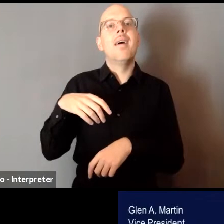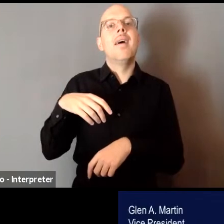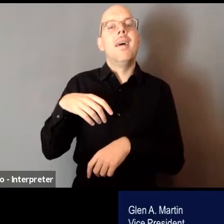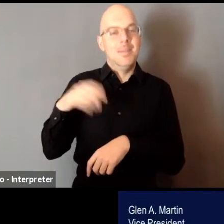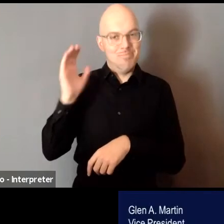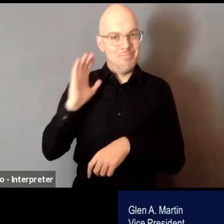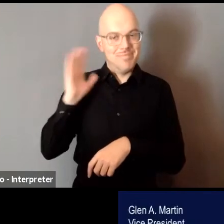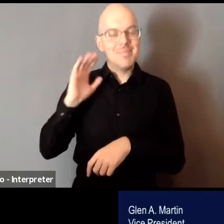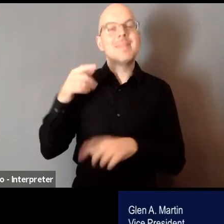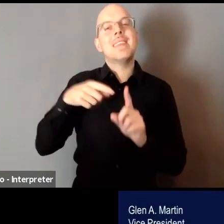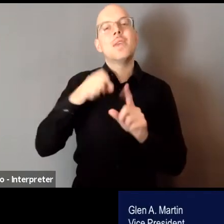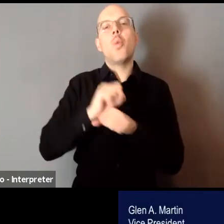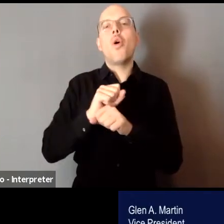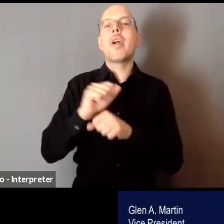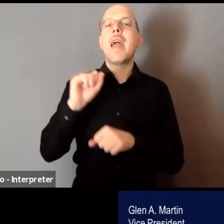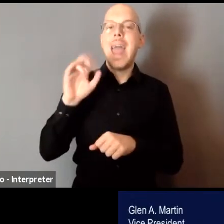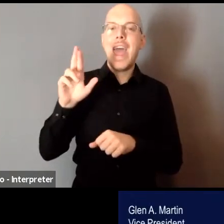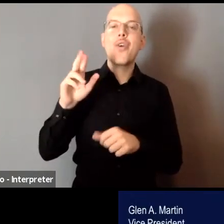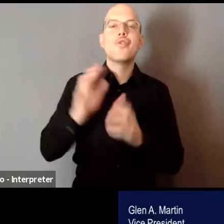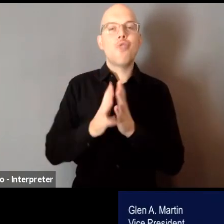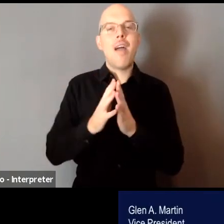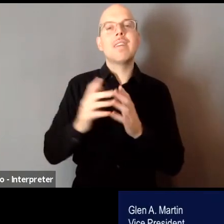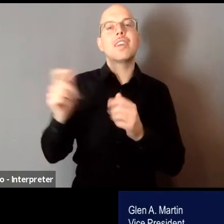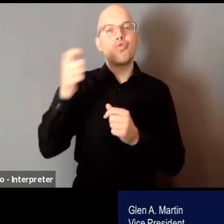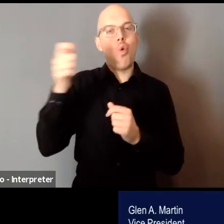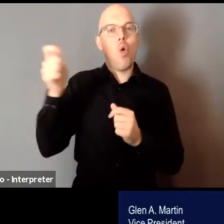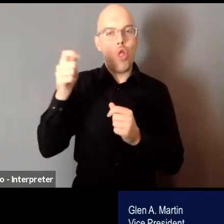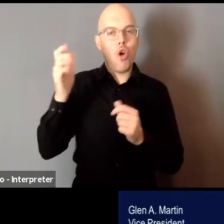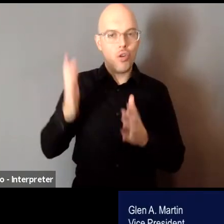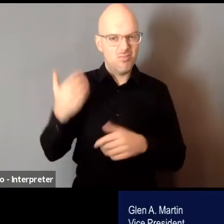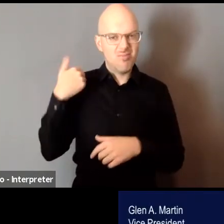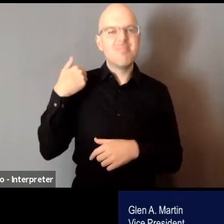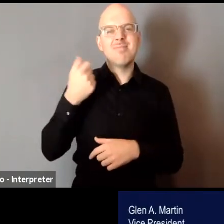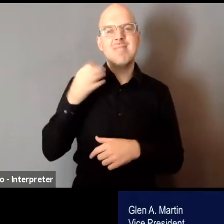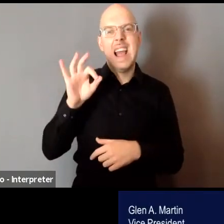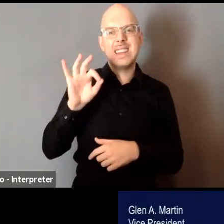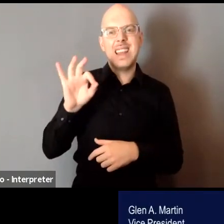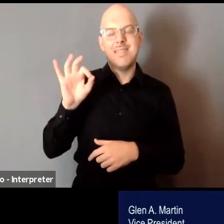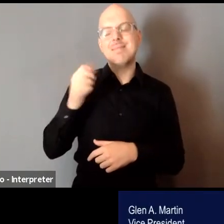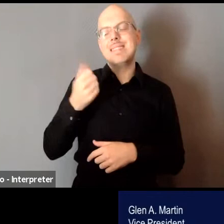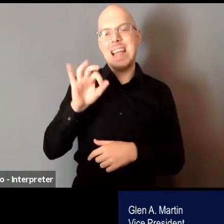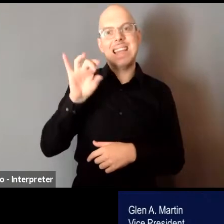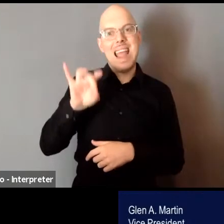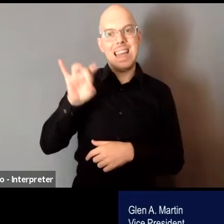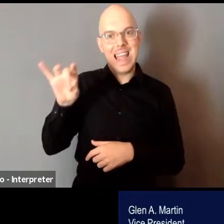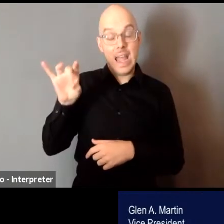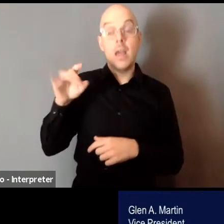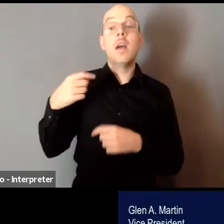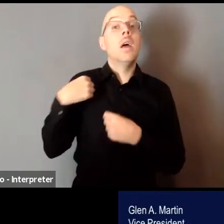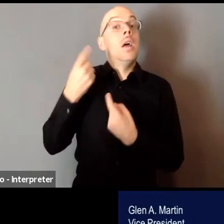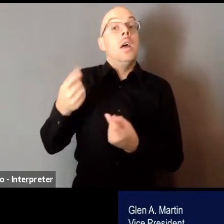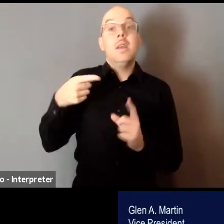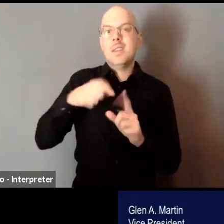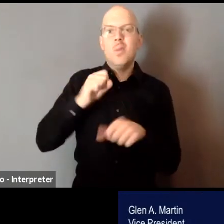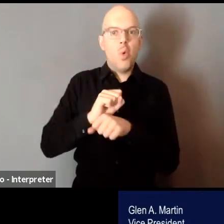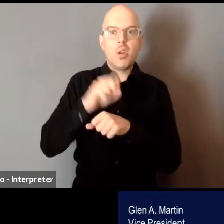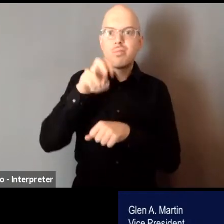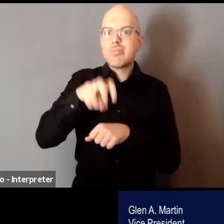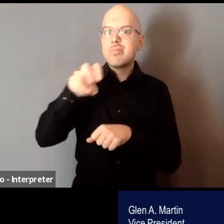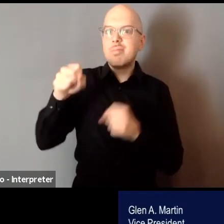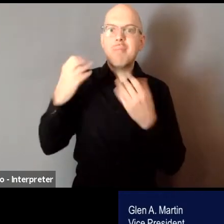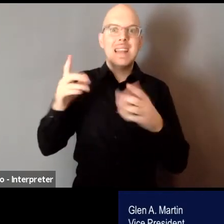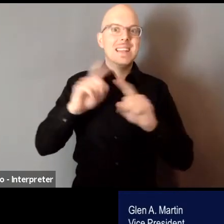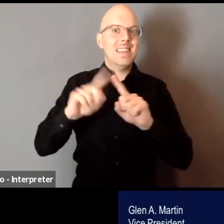as an air traffic controller in 1988 and served in several positions within the agency and throughout the nation.